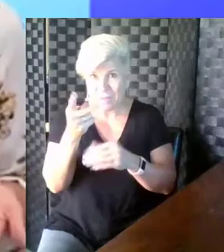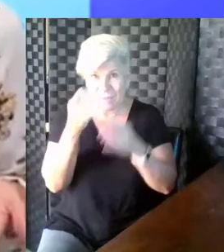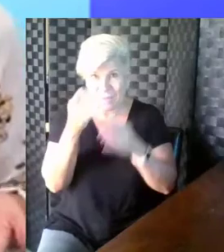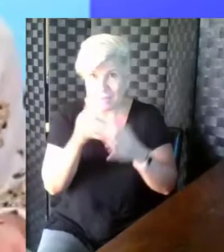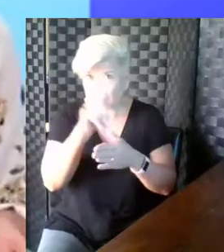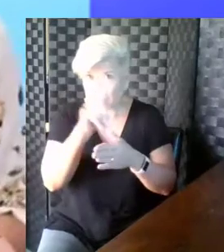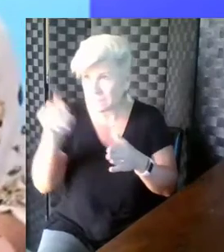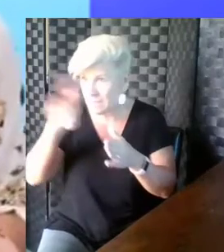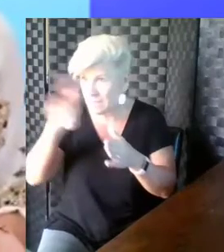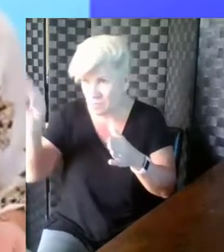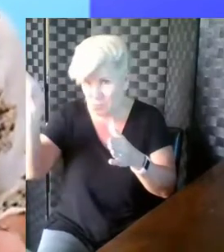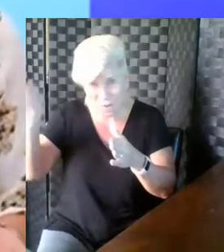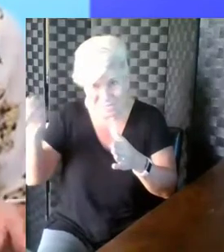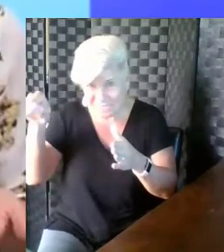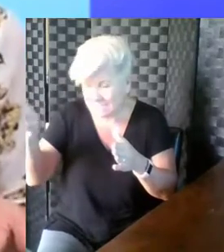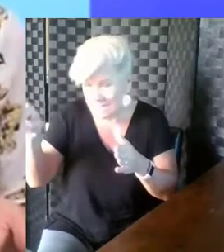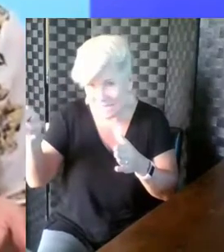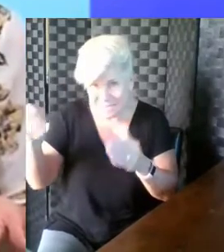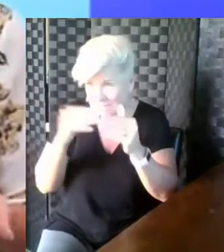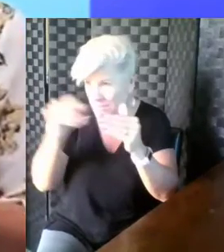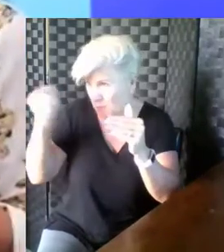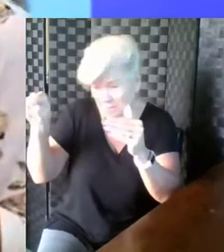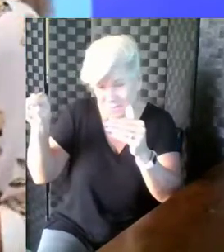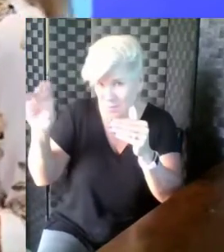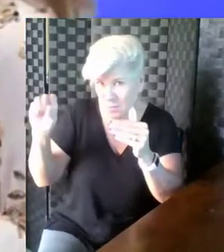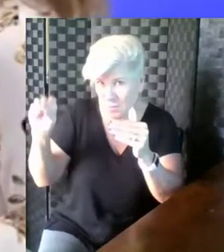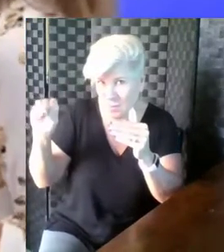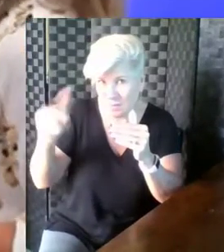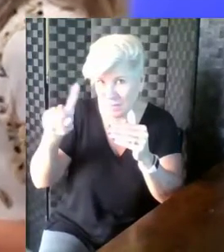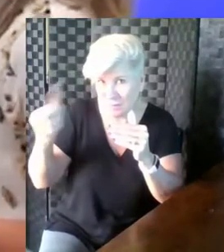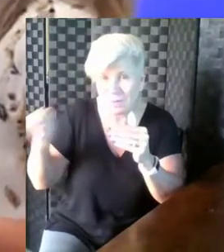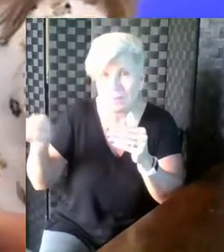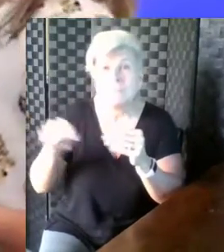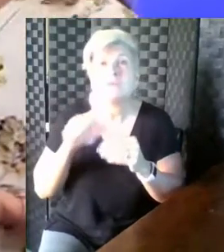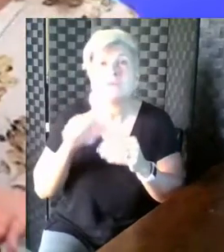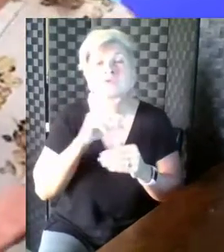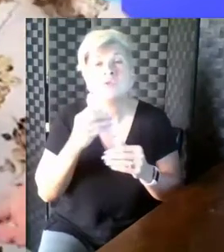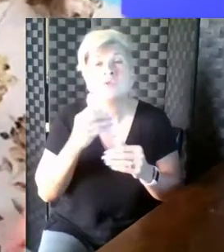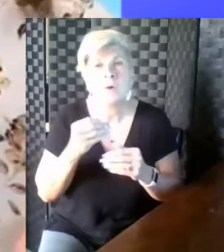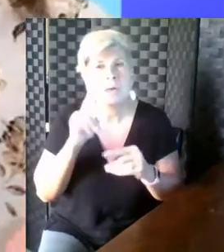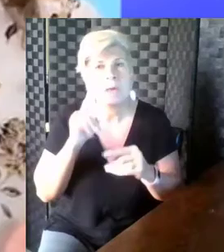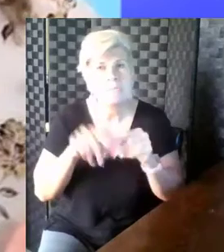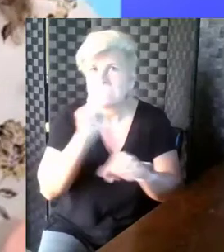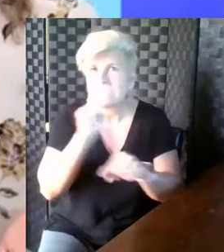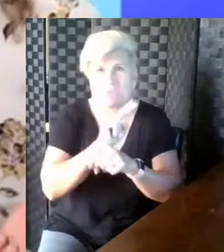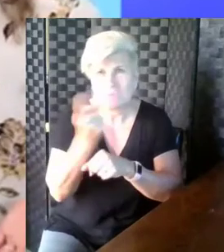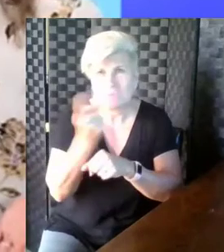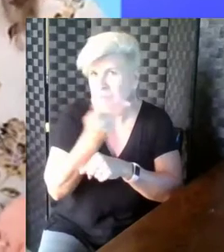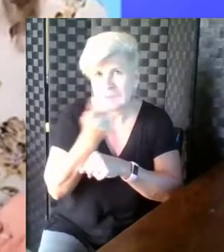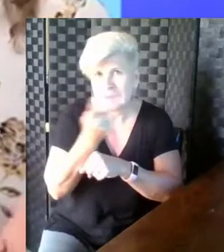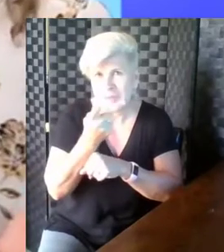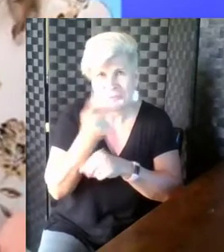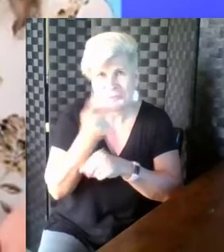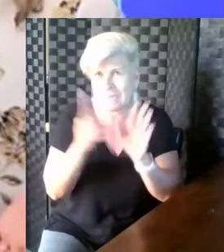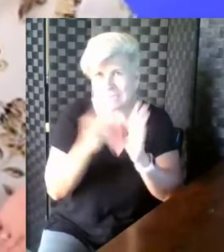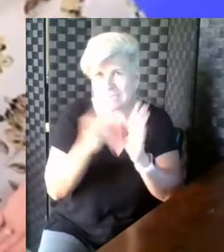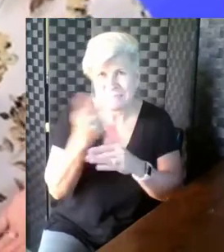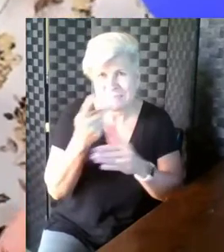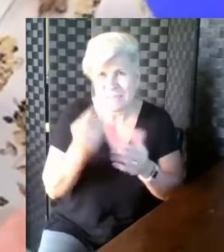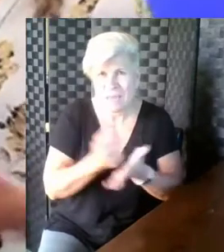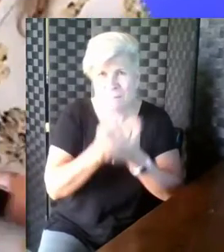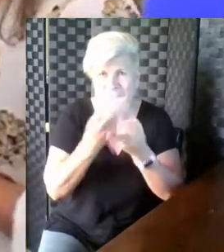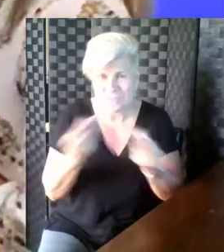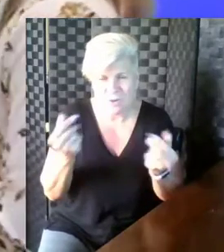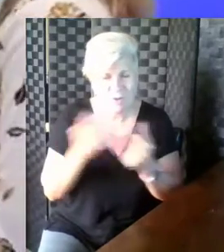leave that question mark on the right-hand side of my equation, or on my equal sign. So I can't use either of those problems to help me solve to